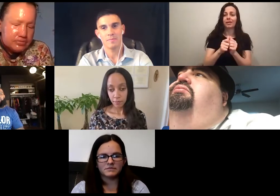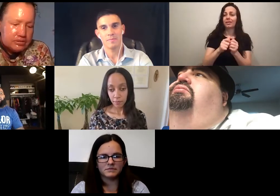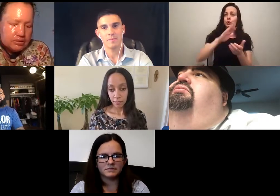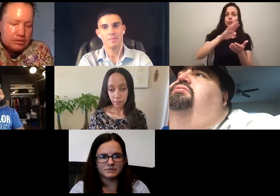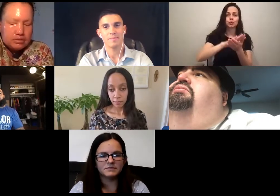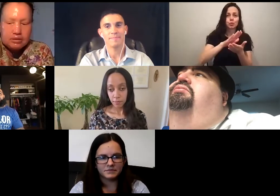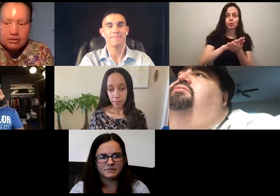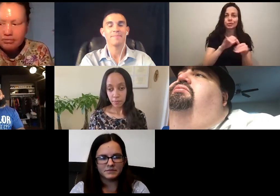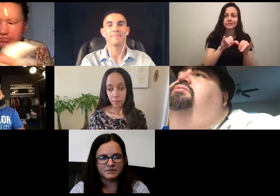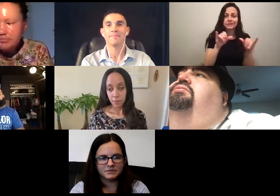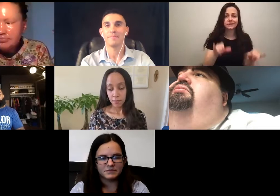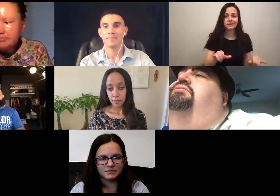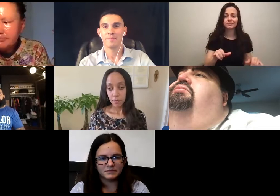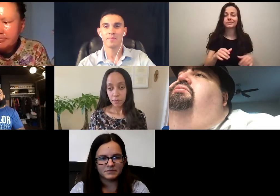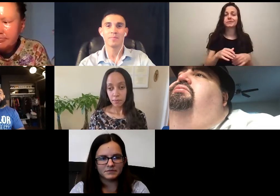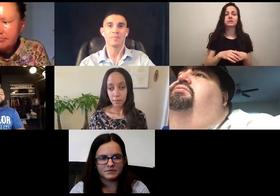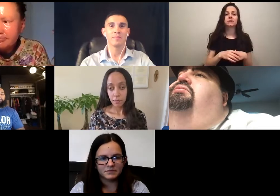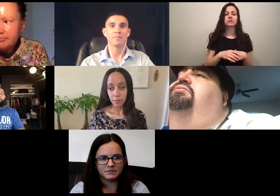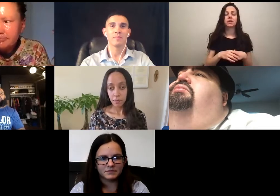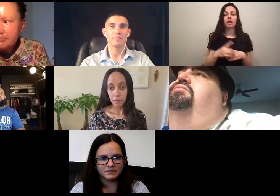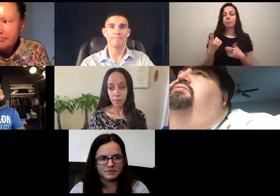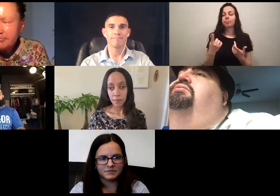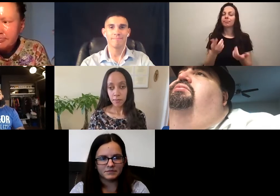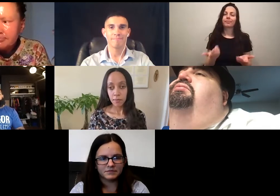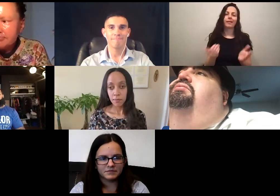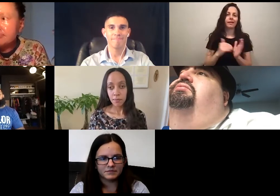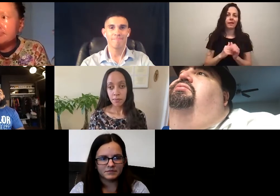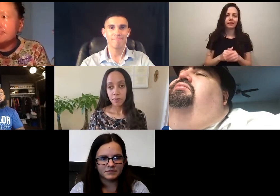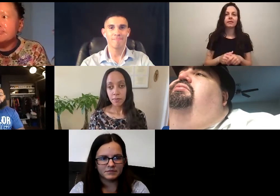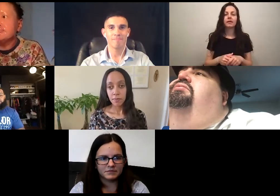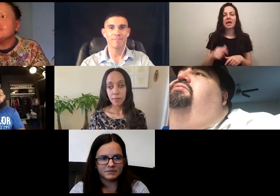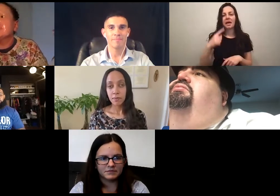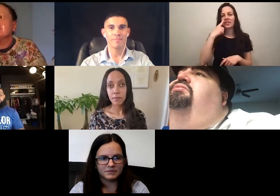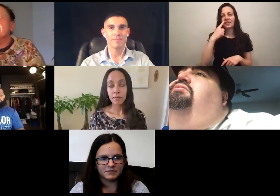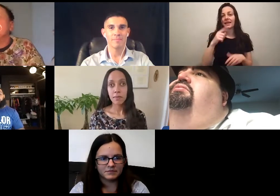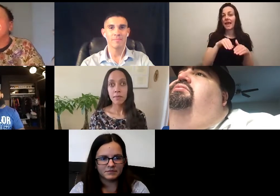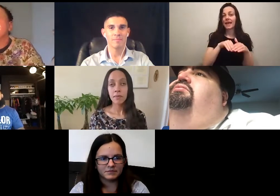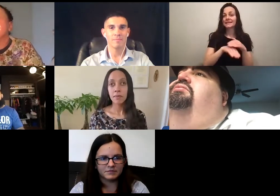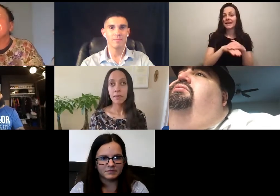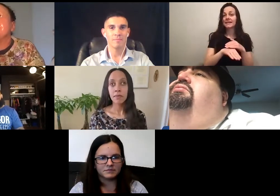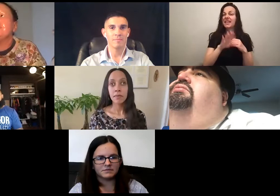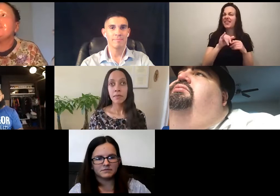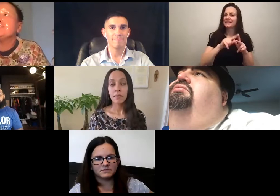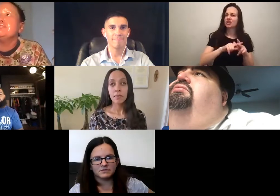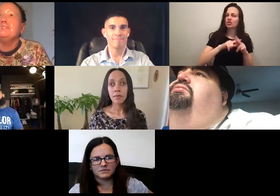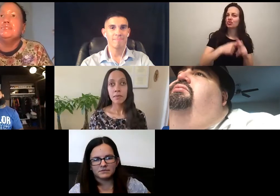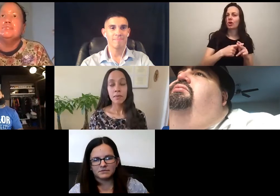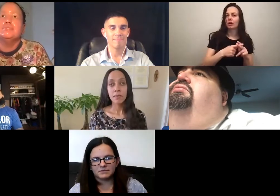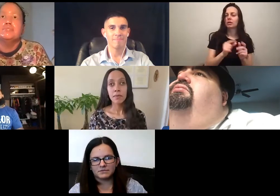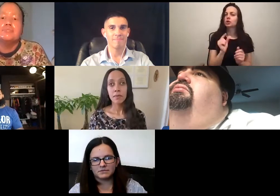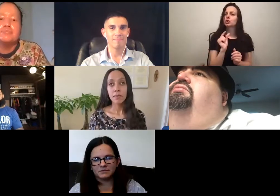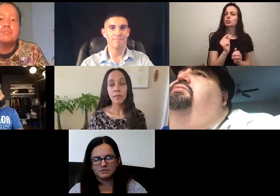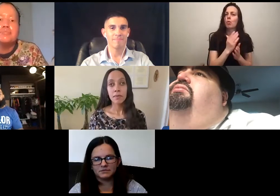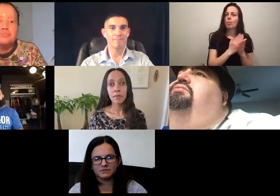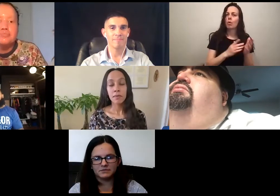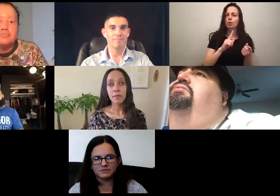systems, right? So I think that, but again, like I said, I think it would be a start. It's a small piece to the puzzle that we're trying to